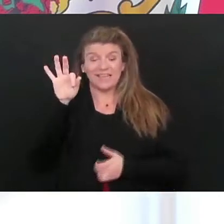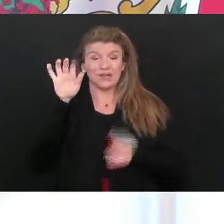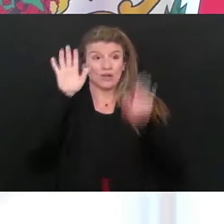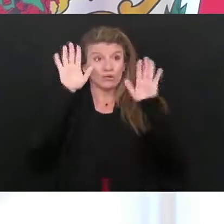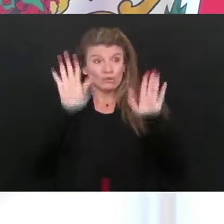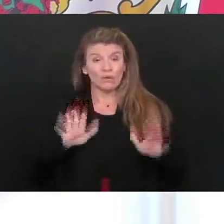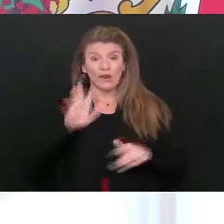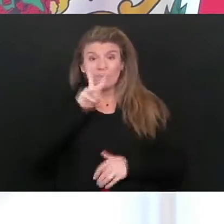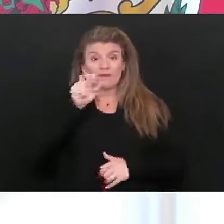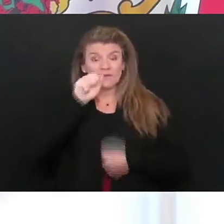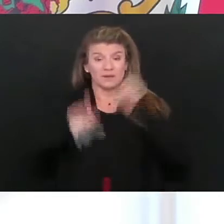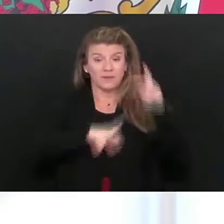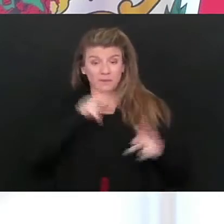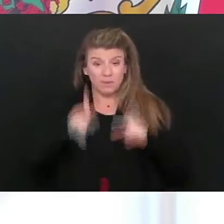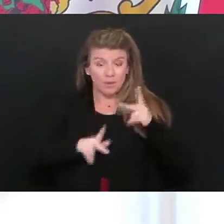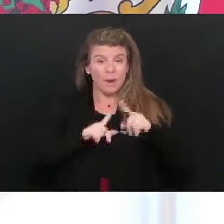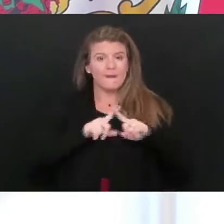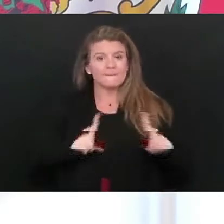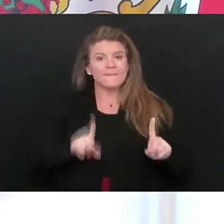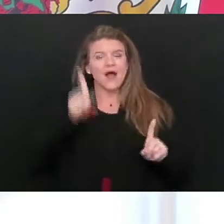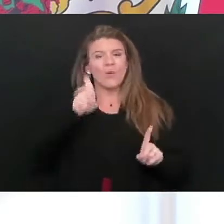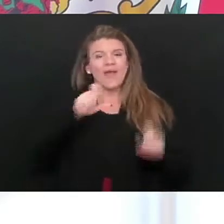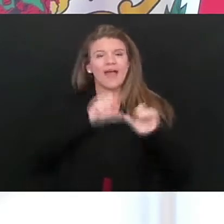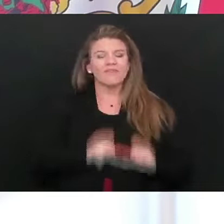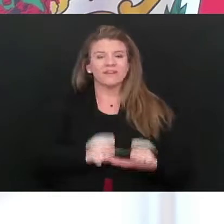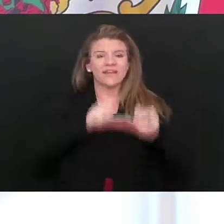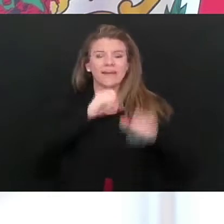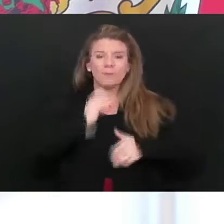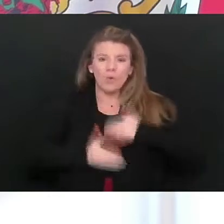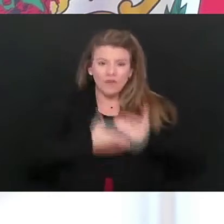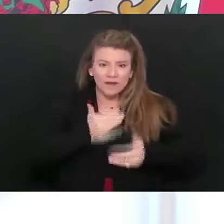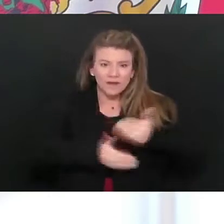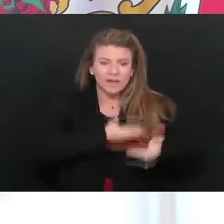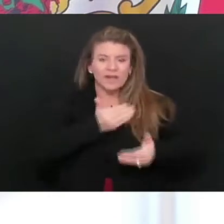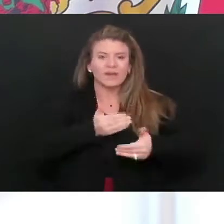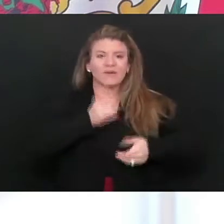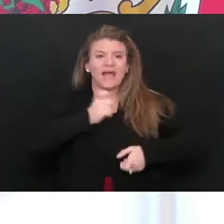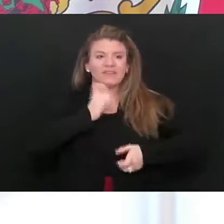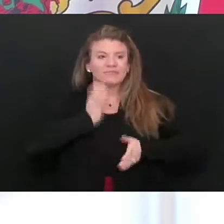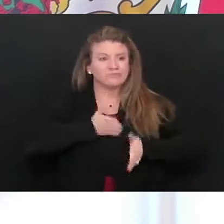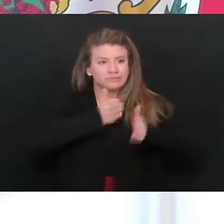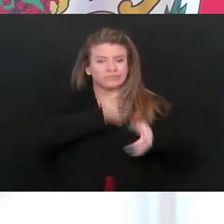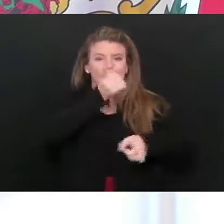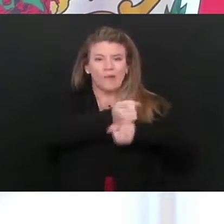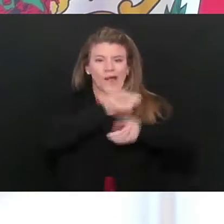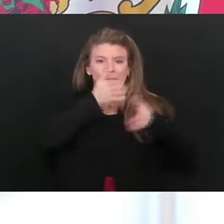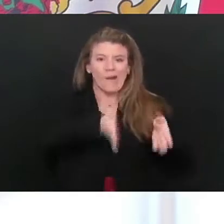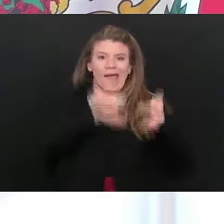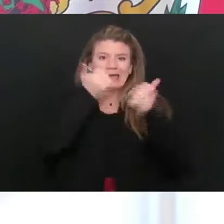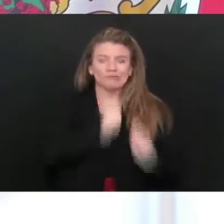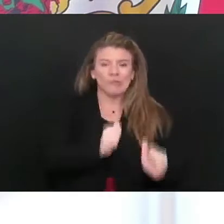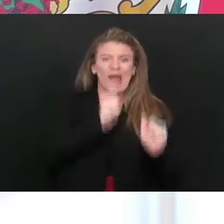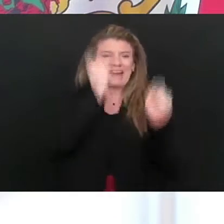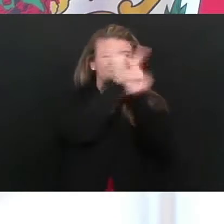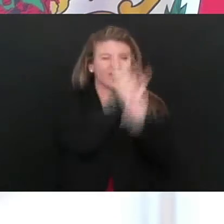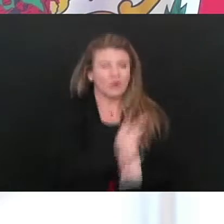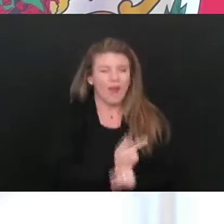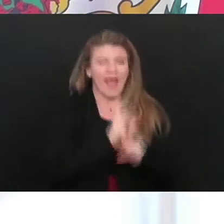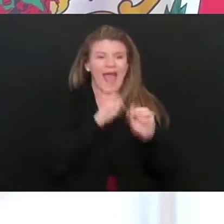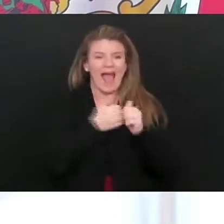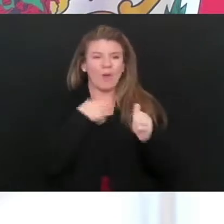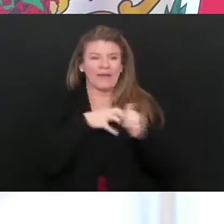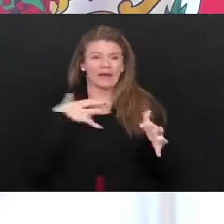But we've got to keep moving. We've got to keep going north. We've got to keep trying in every way in the world to get past